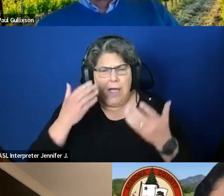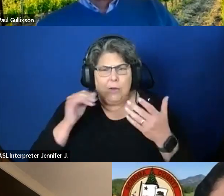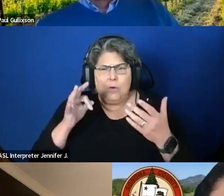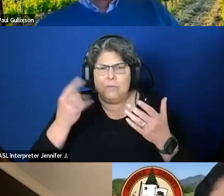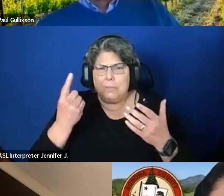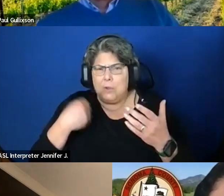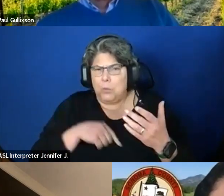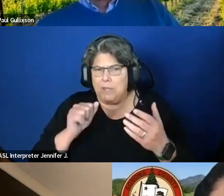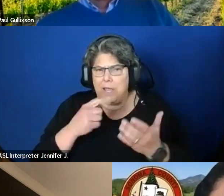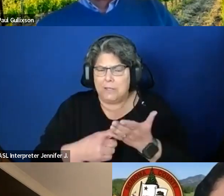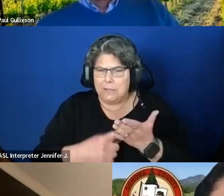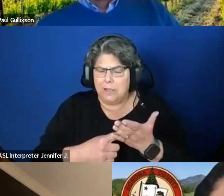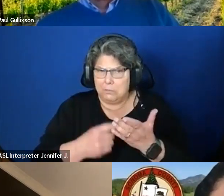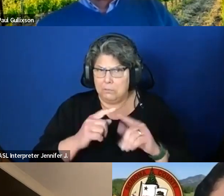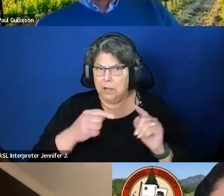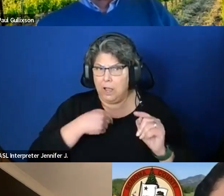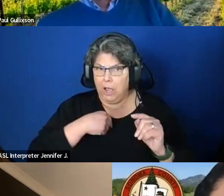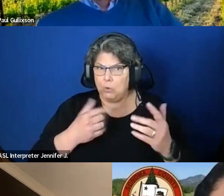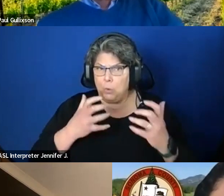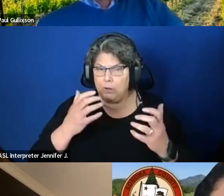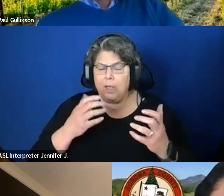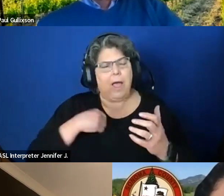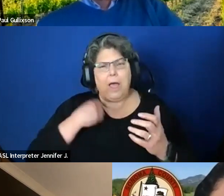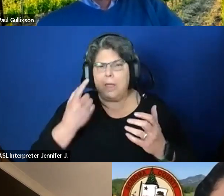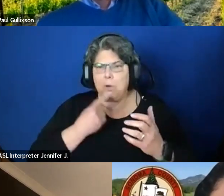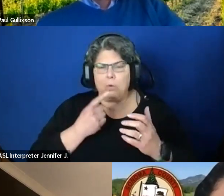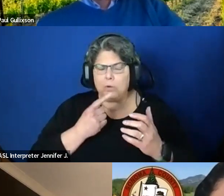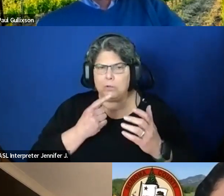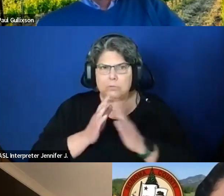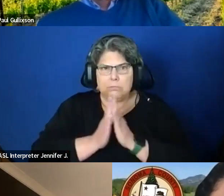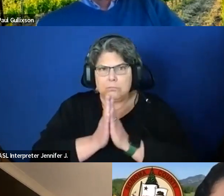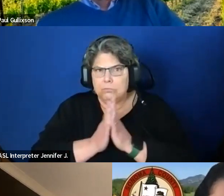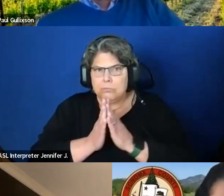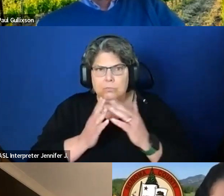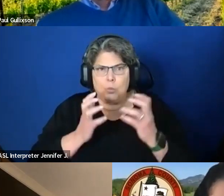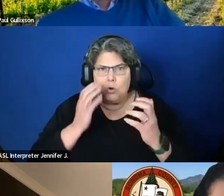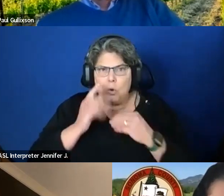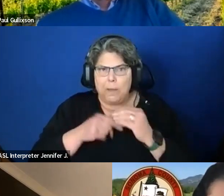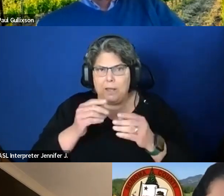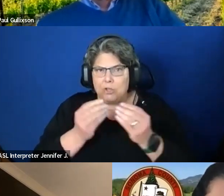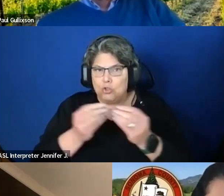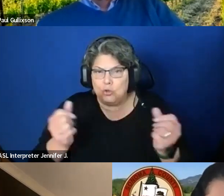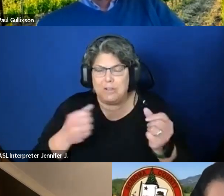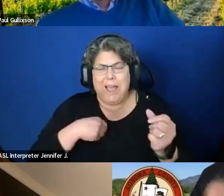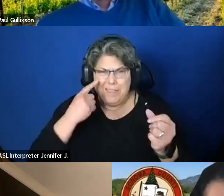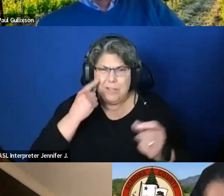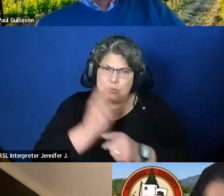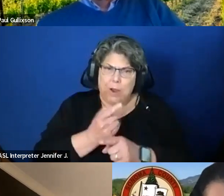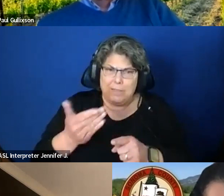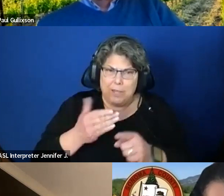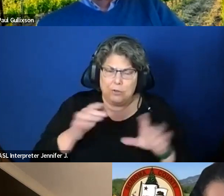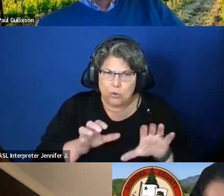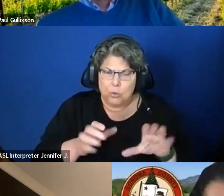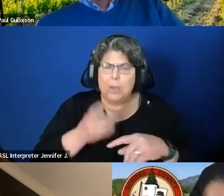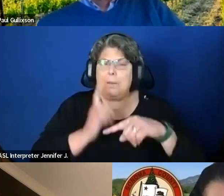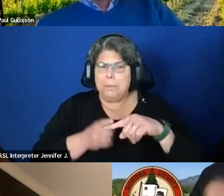I personally would want to, the reason I'm always invested in the solution is because I also believe it's not only the right thing to do, but it also allows us